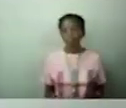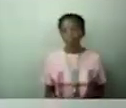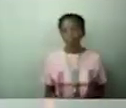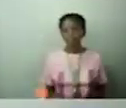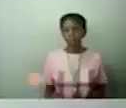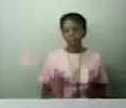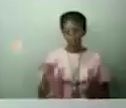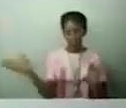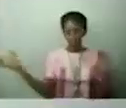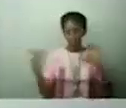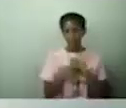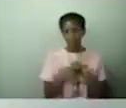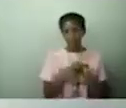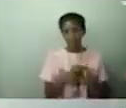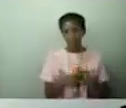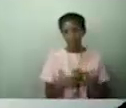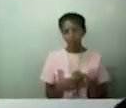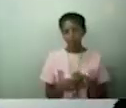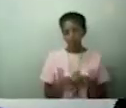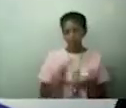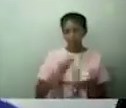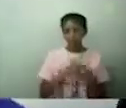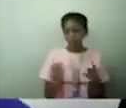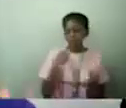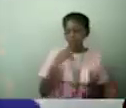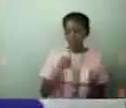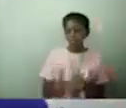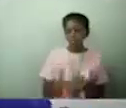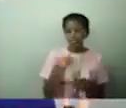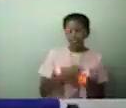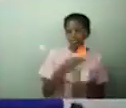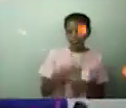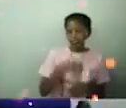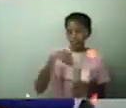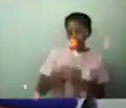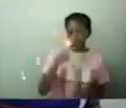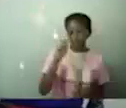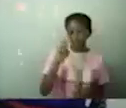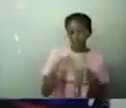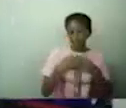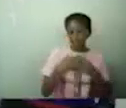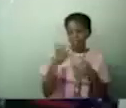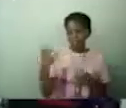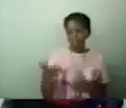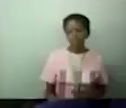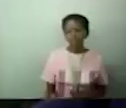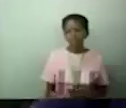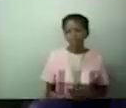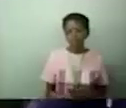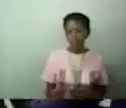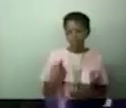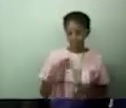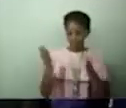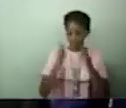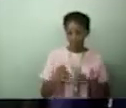Let me put it together. So it looks like the mathematics and engineering and all this is that this is a